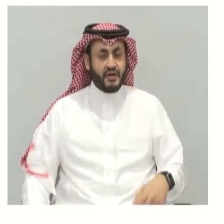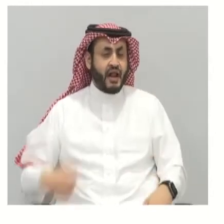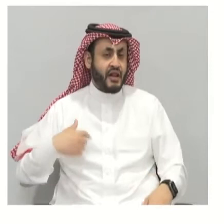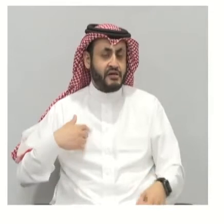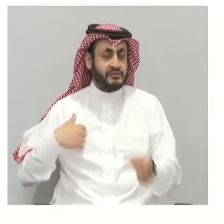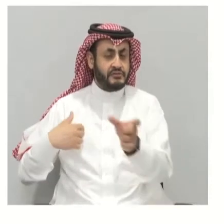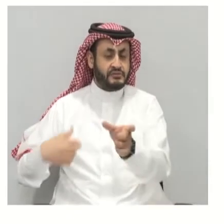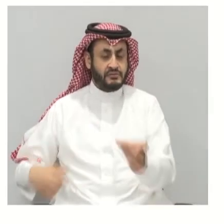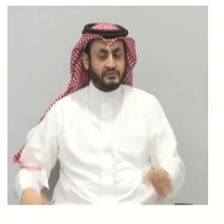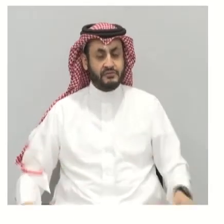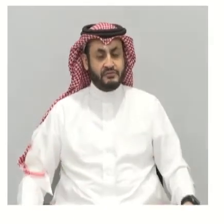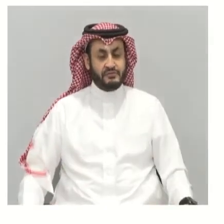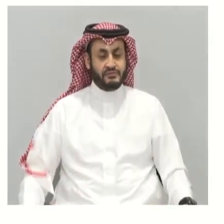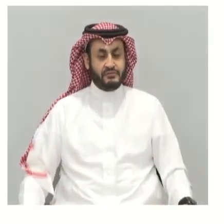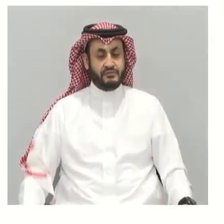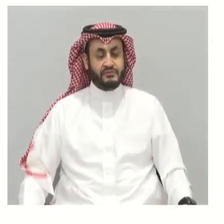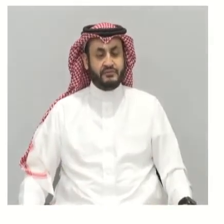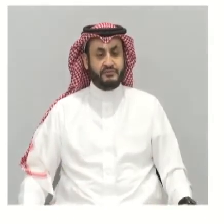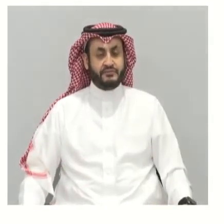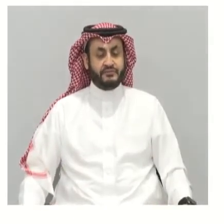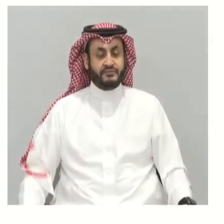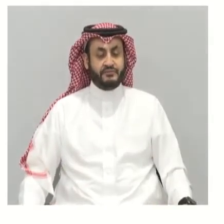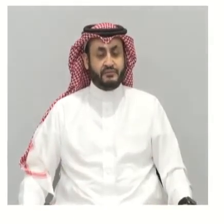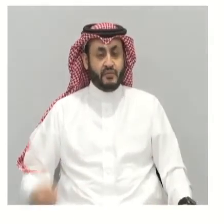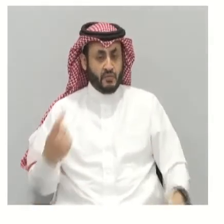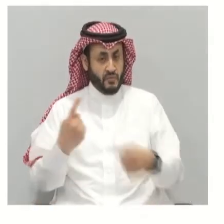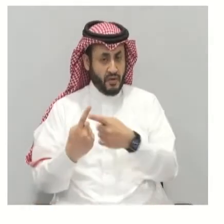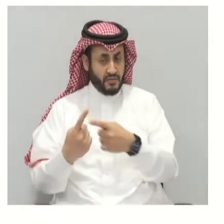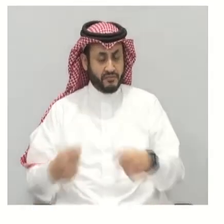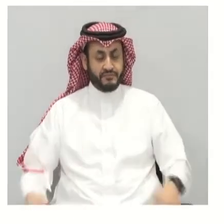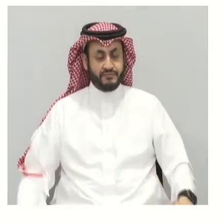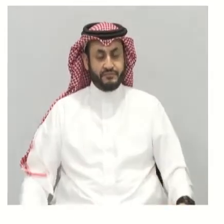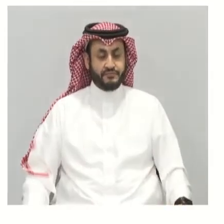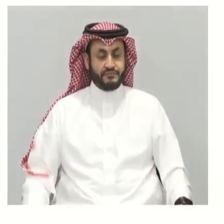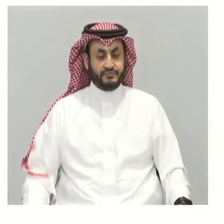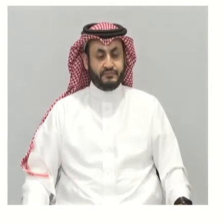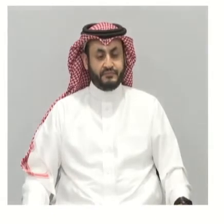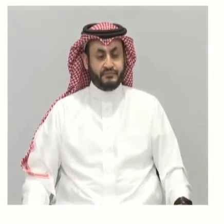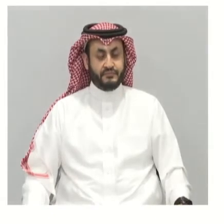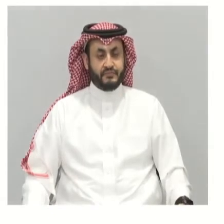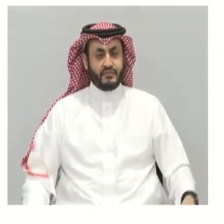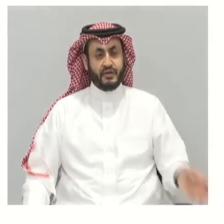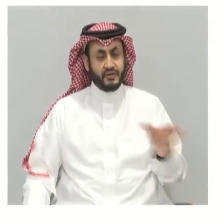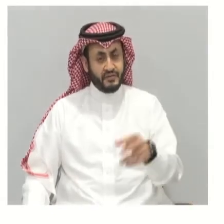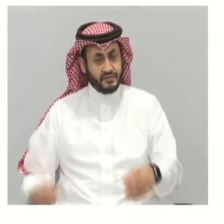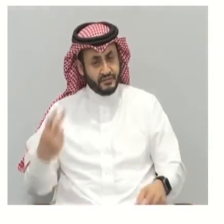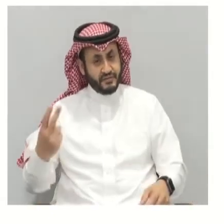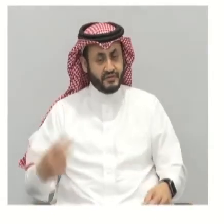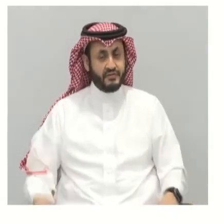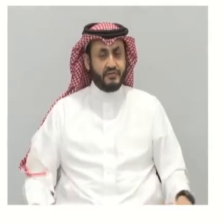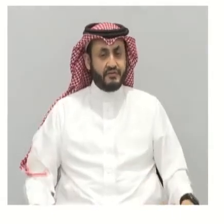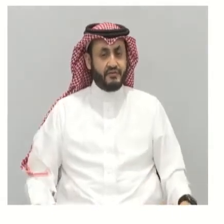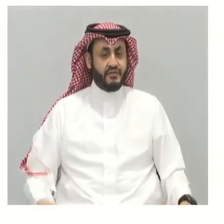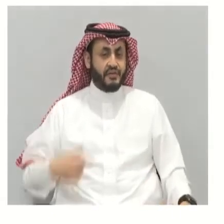They are Lim Yeon-han. This is the first one. And Choi Yeon-sang. This is the second one.